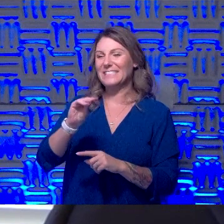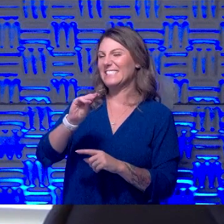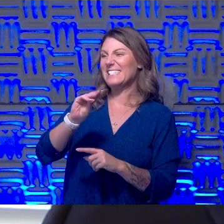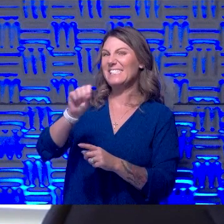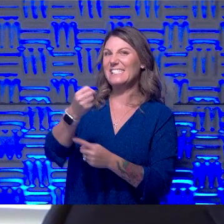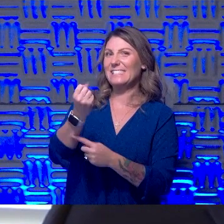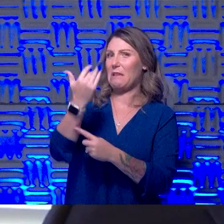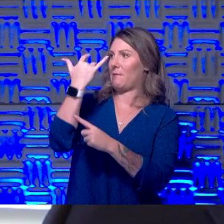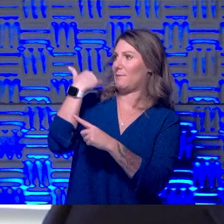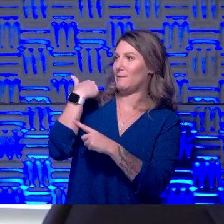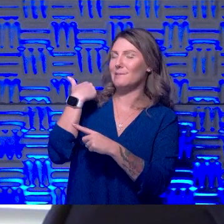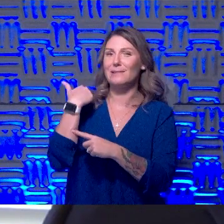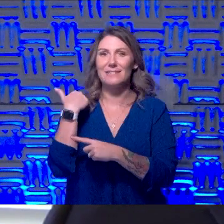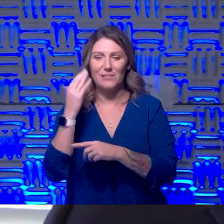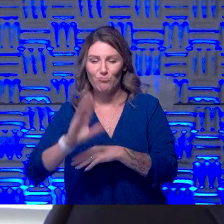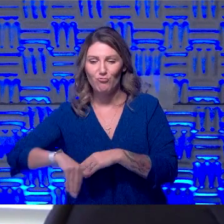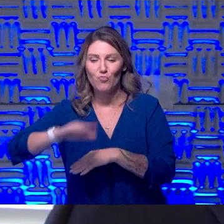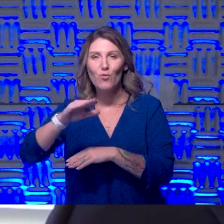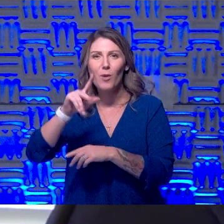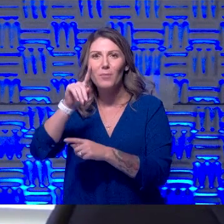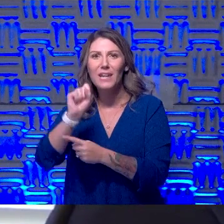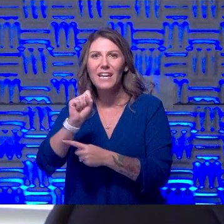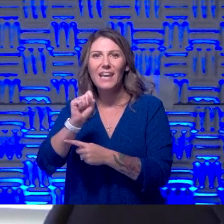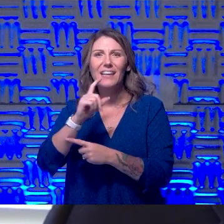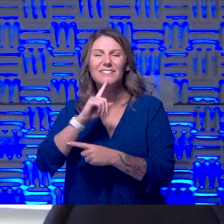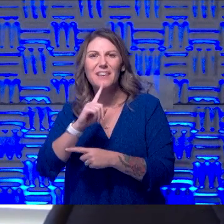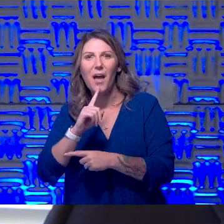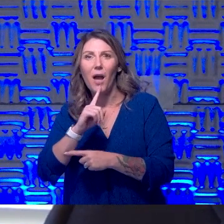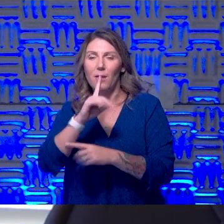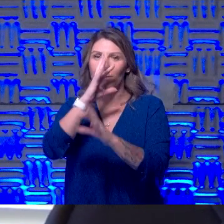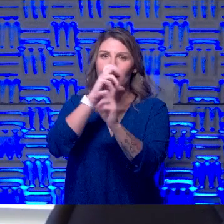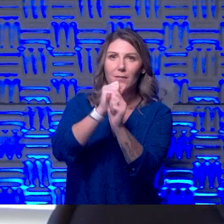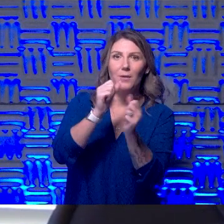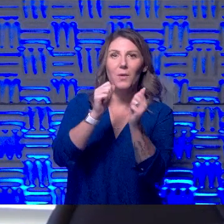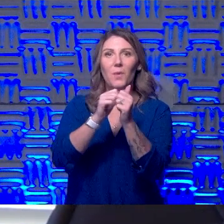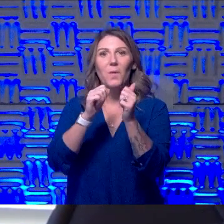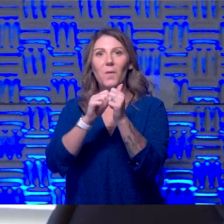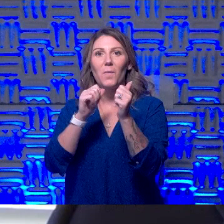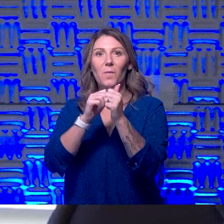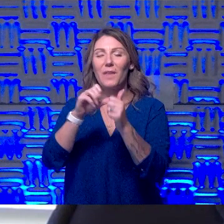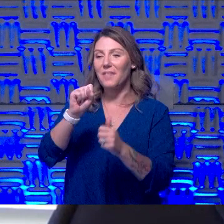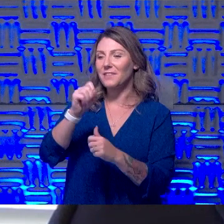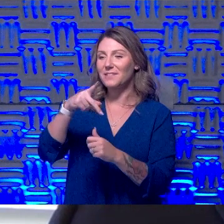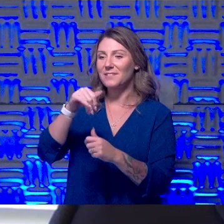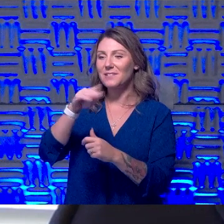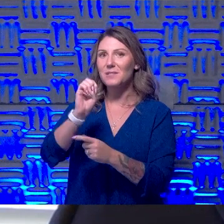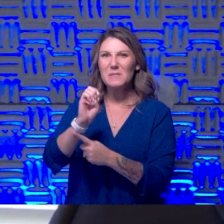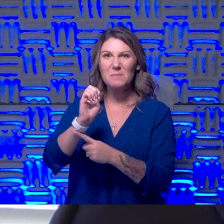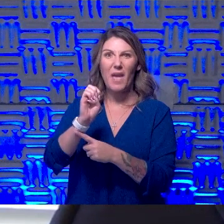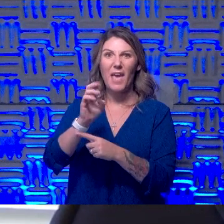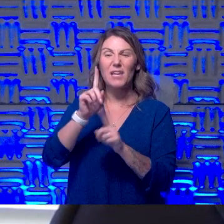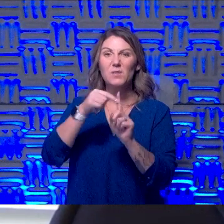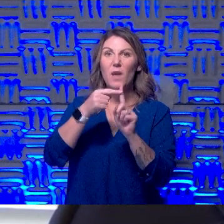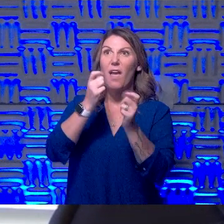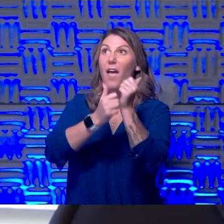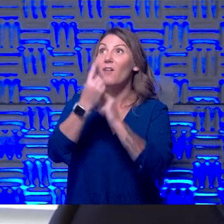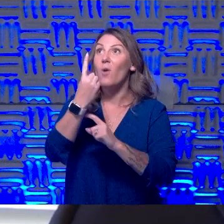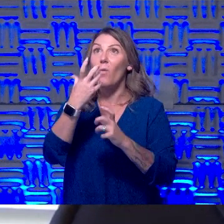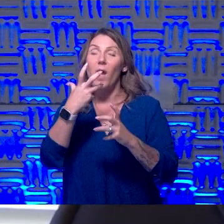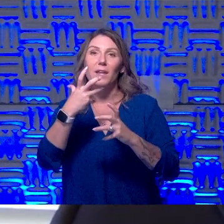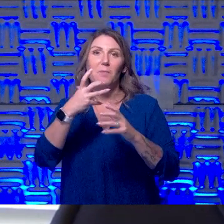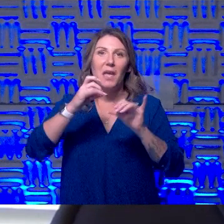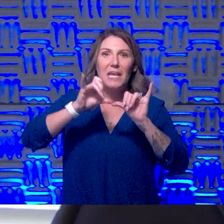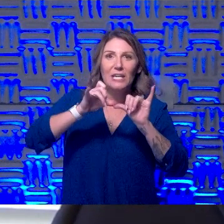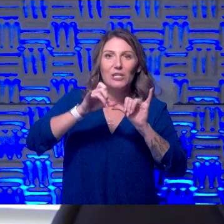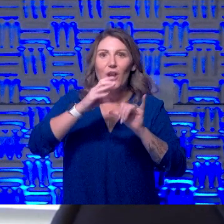up in Kansas, and I was just enthralled with the space race. And as a result, everybody wanted to be an engineer. Everybody wanted to work for NASA. What we're